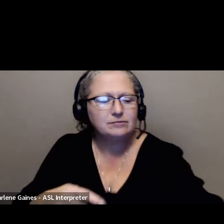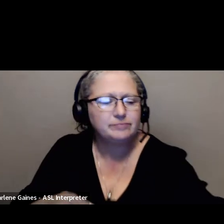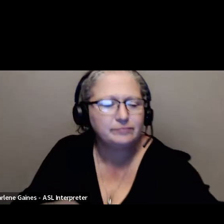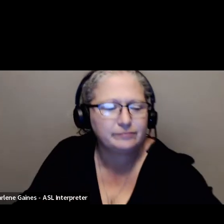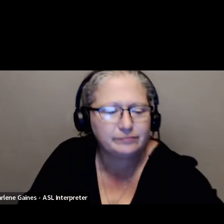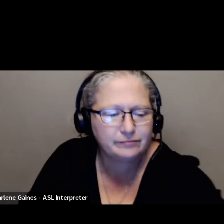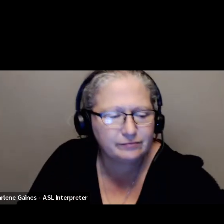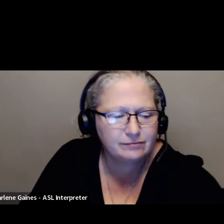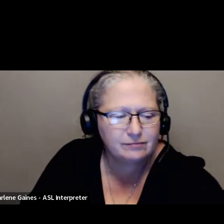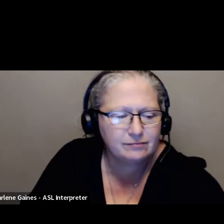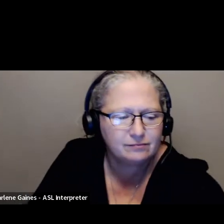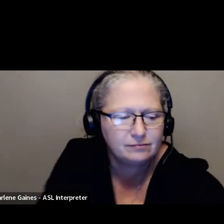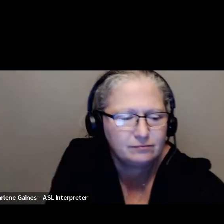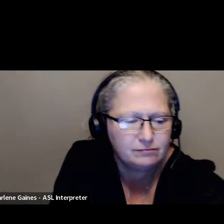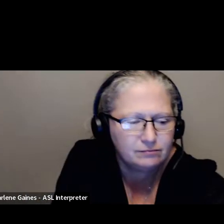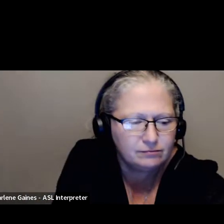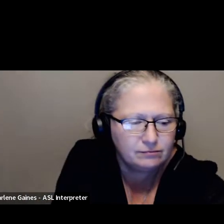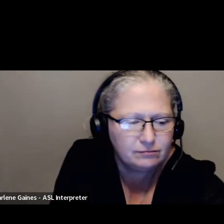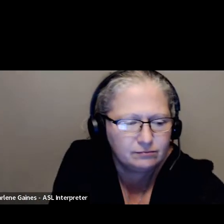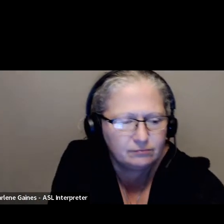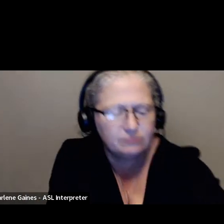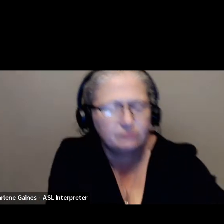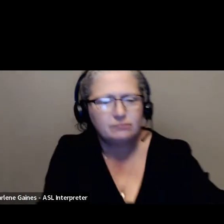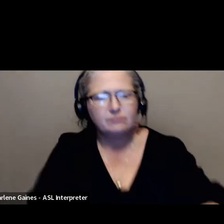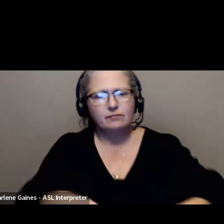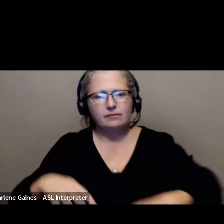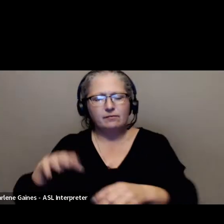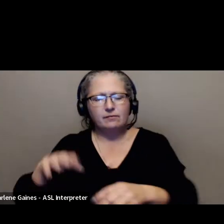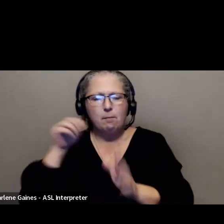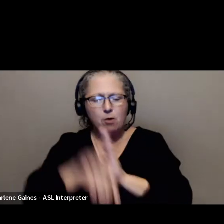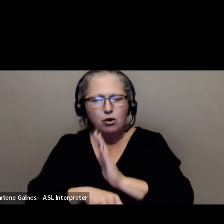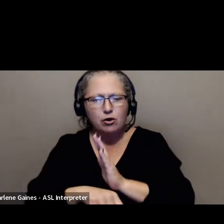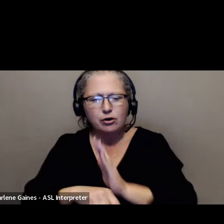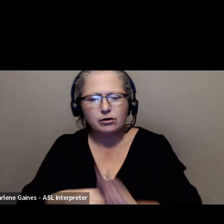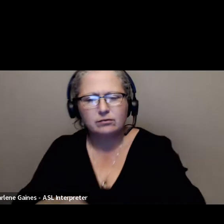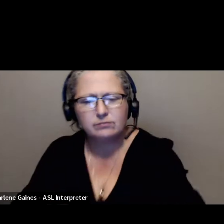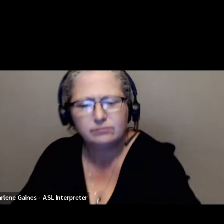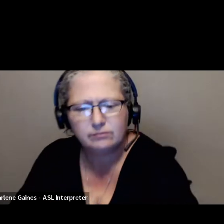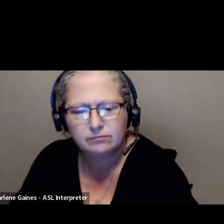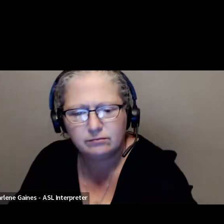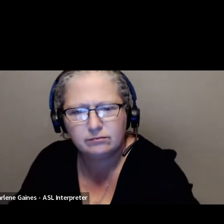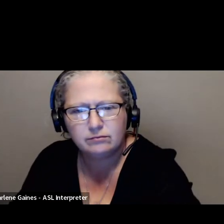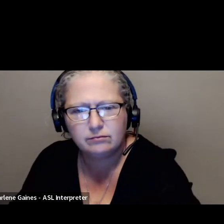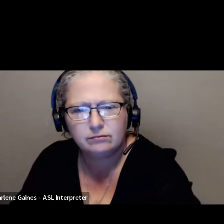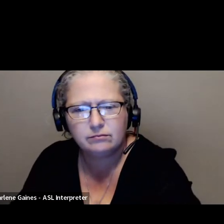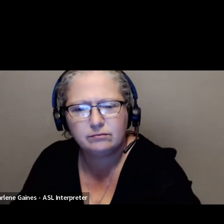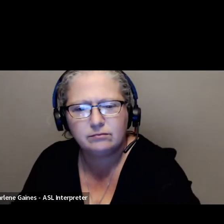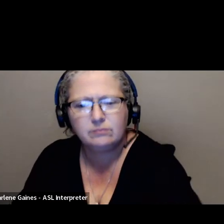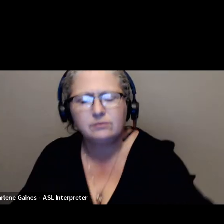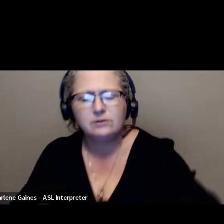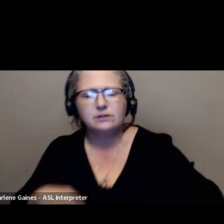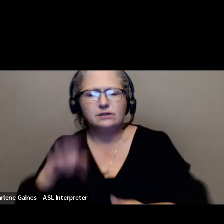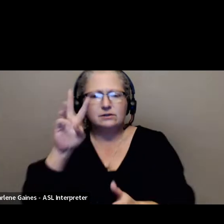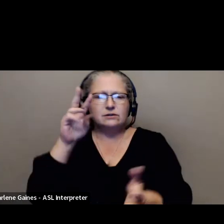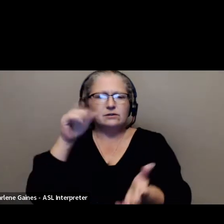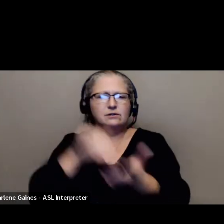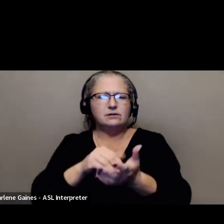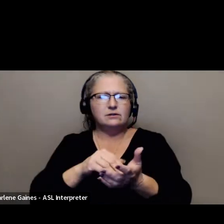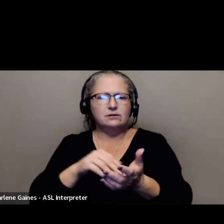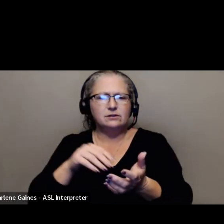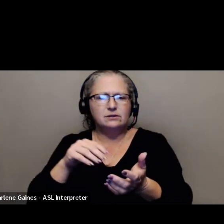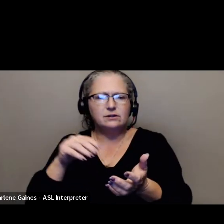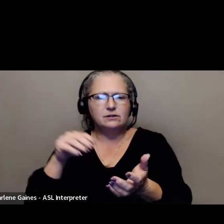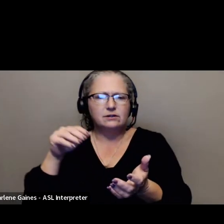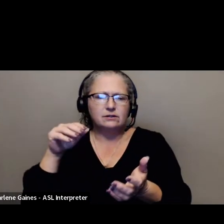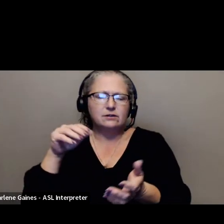children that have been murdered, not including those under the rubble, 6,000. It is not just a number.